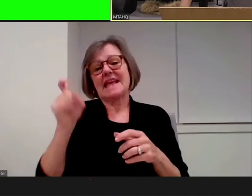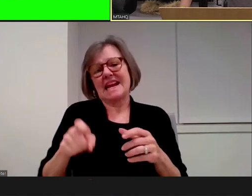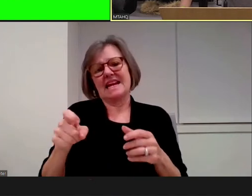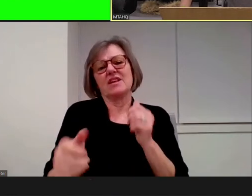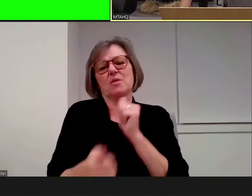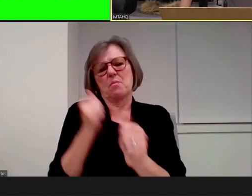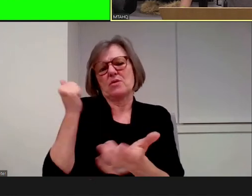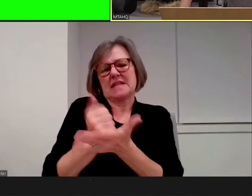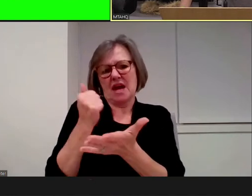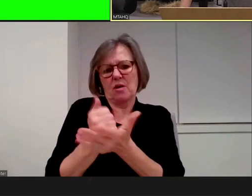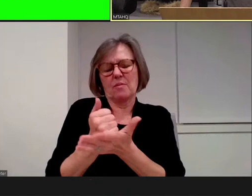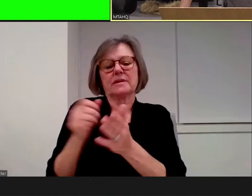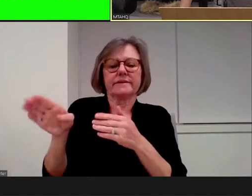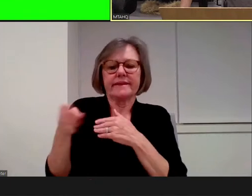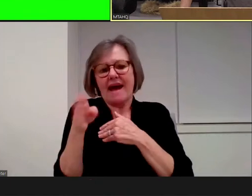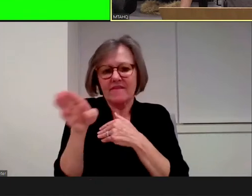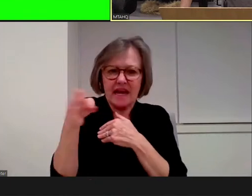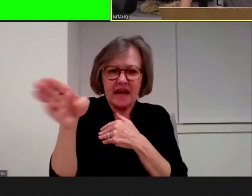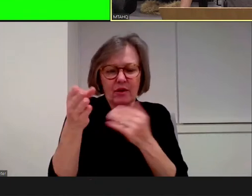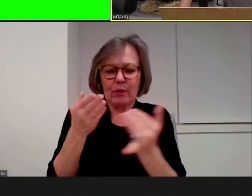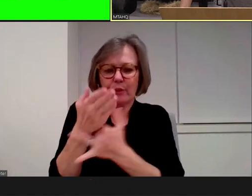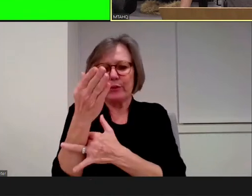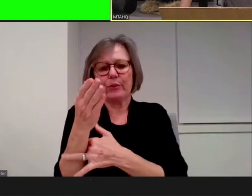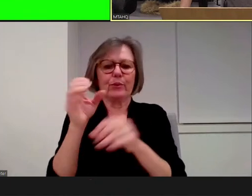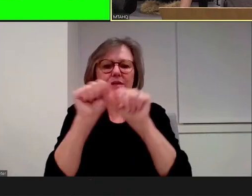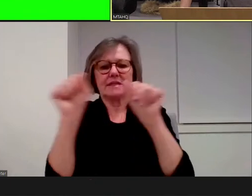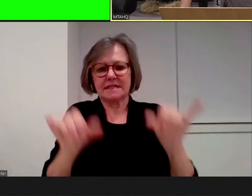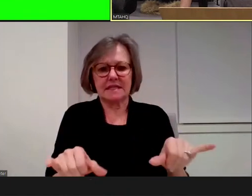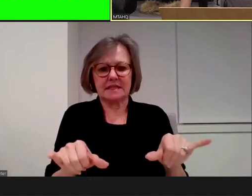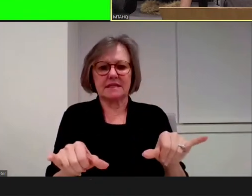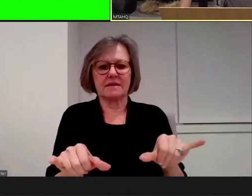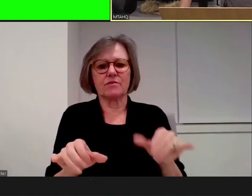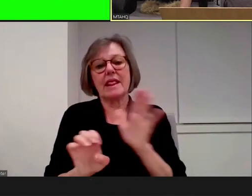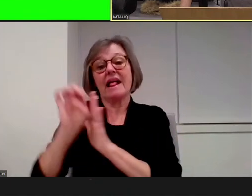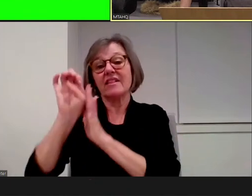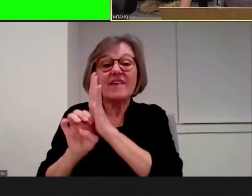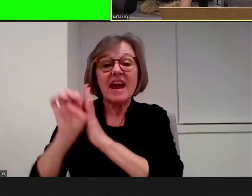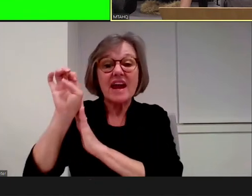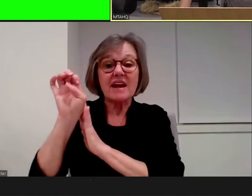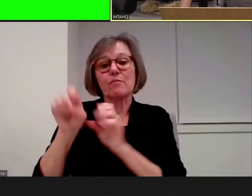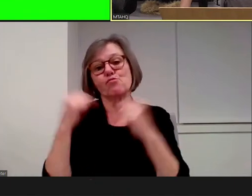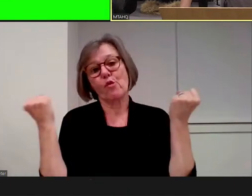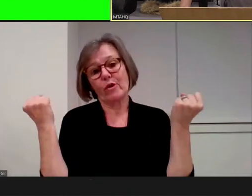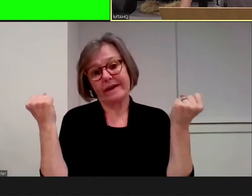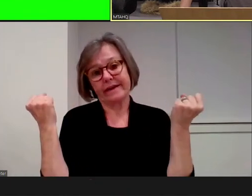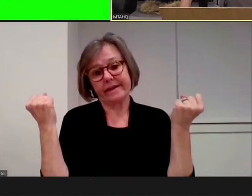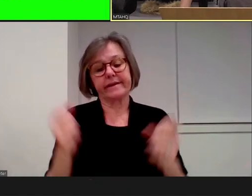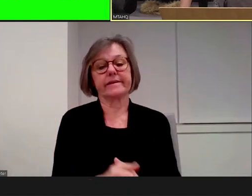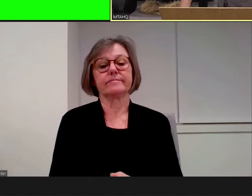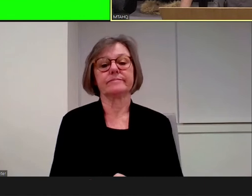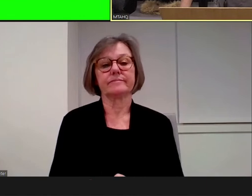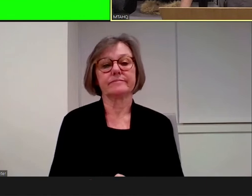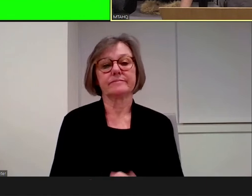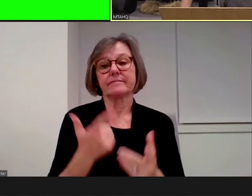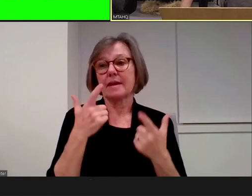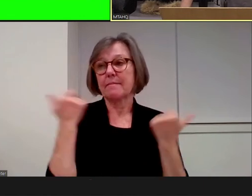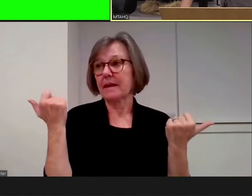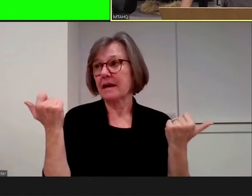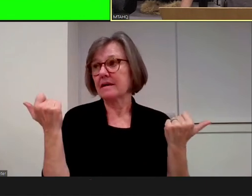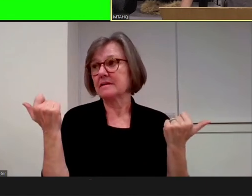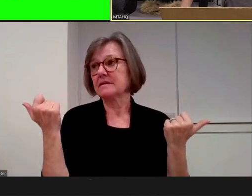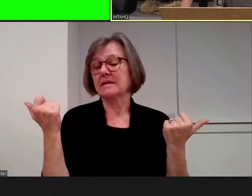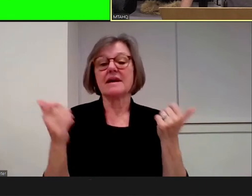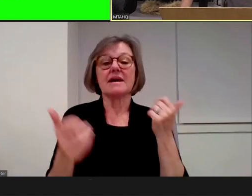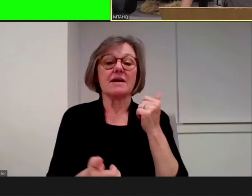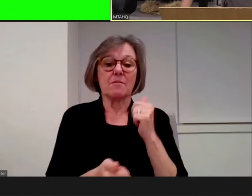help navigating our system when it comes to elevators being broken, because they're the